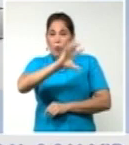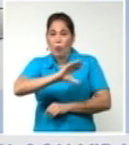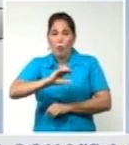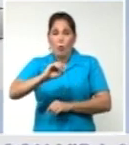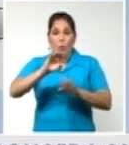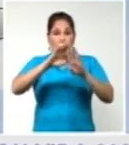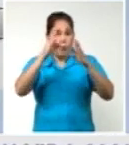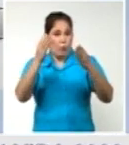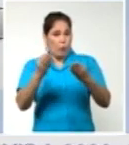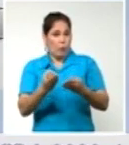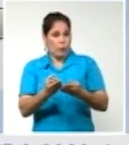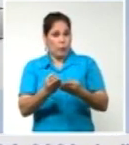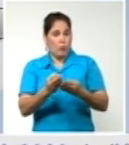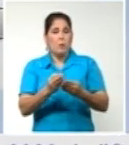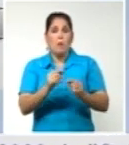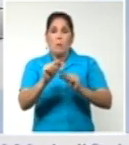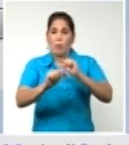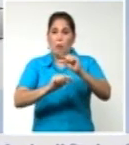of